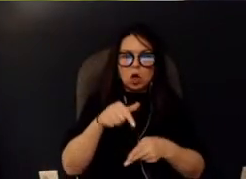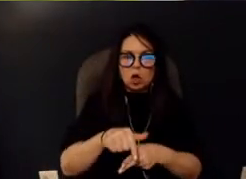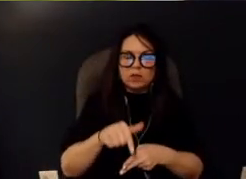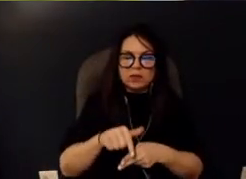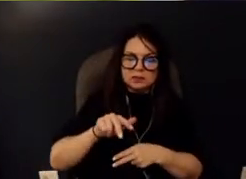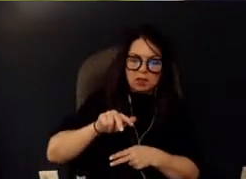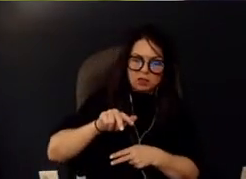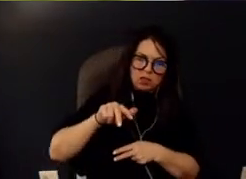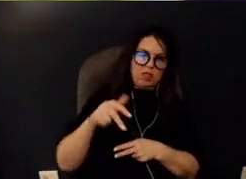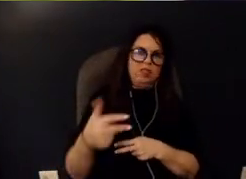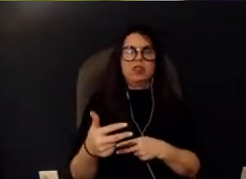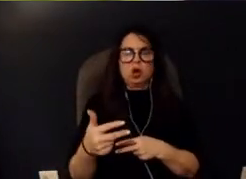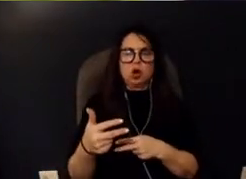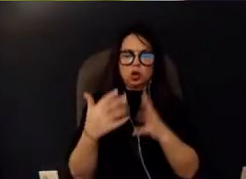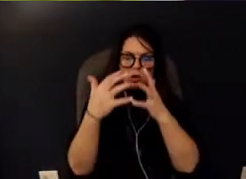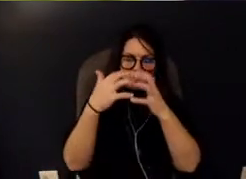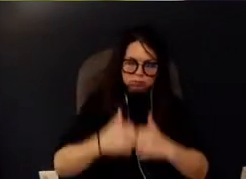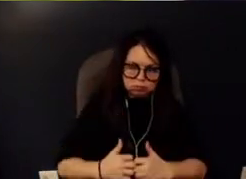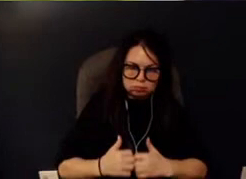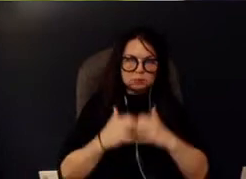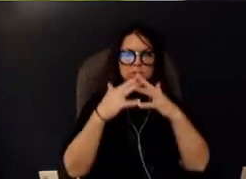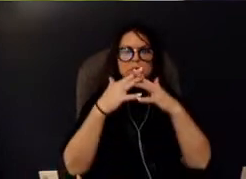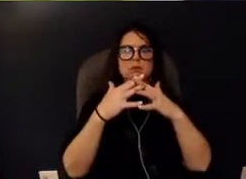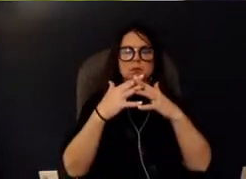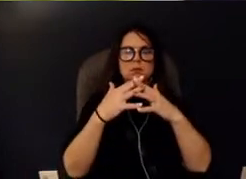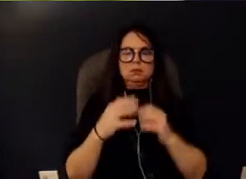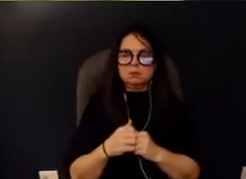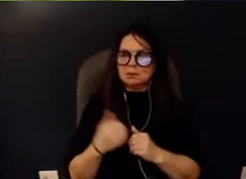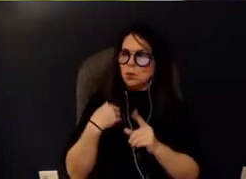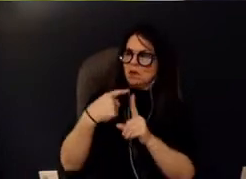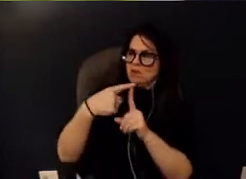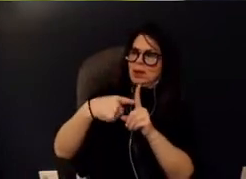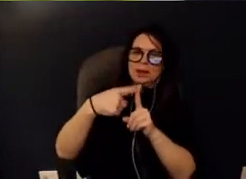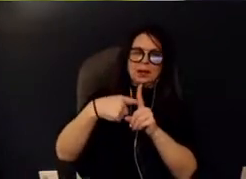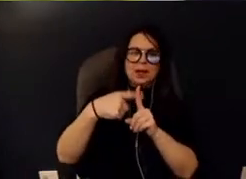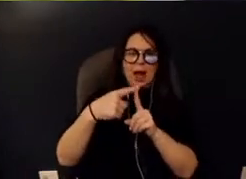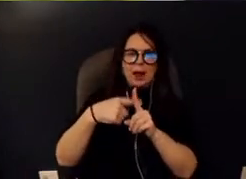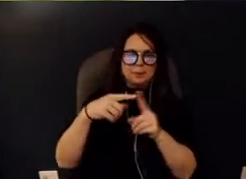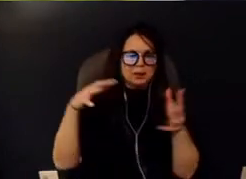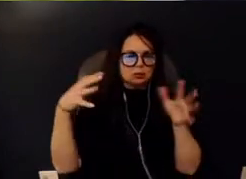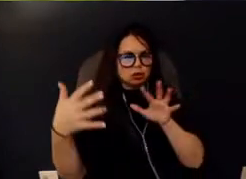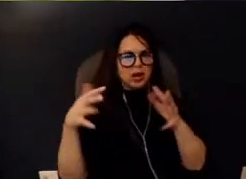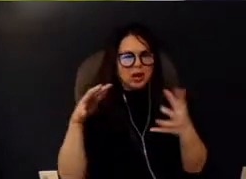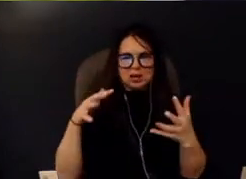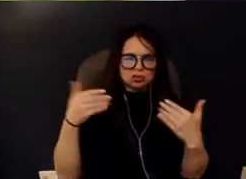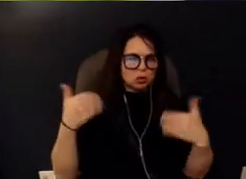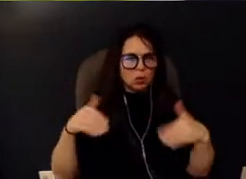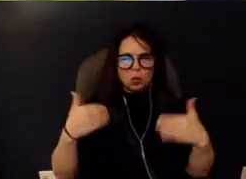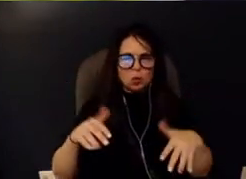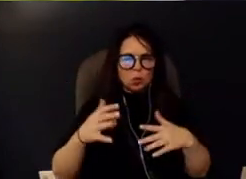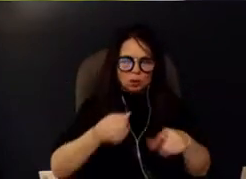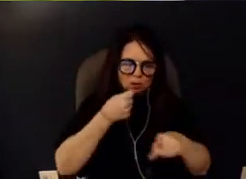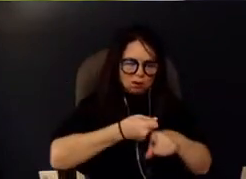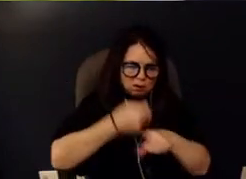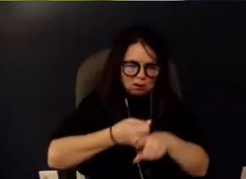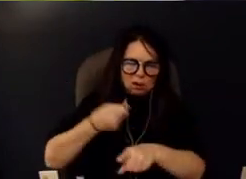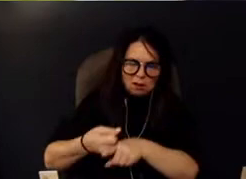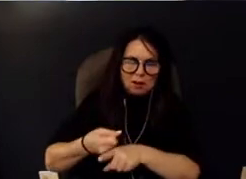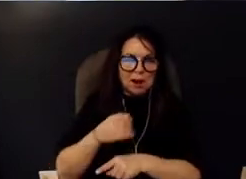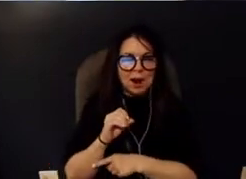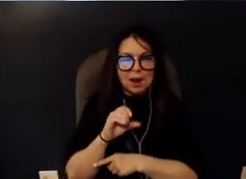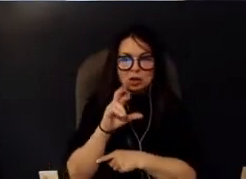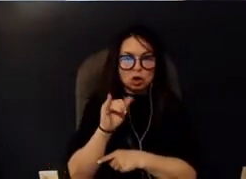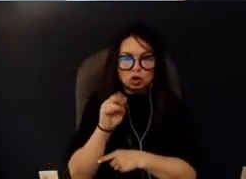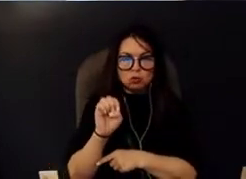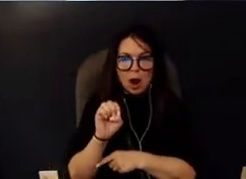have climate change that's wreaking havoc on our environment, and a crime rate that has skyrocketed out of